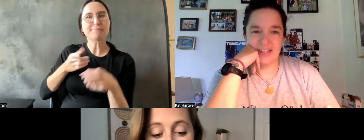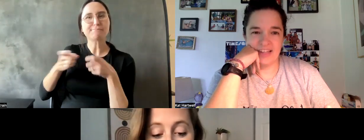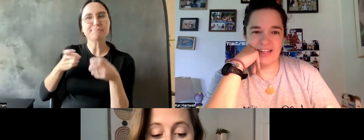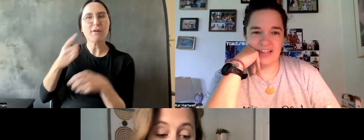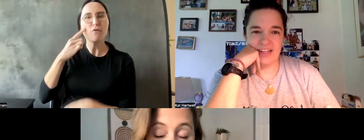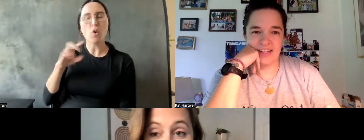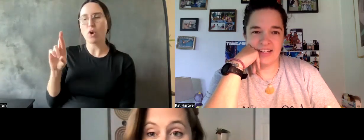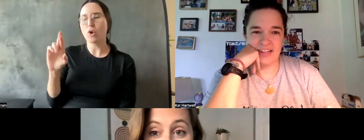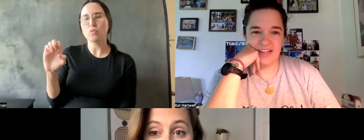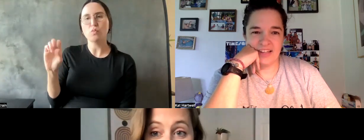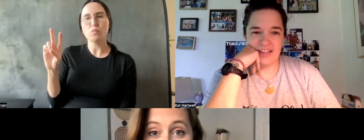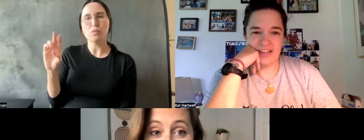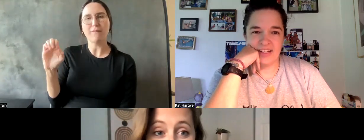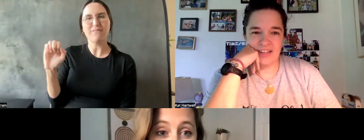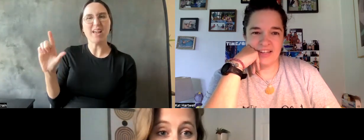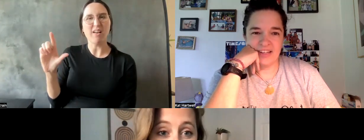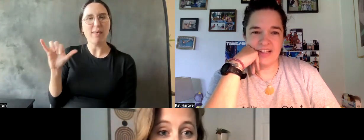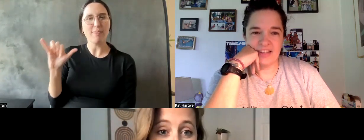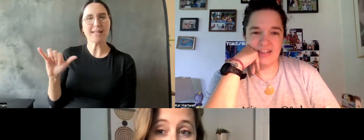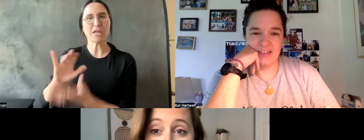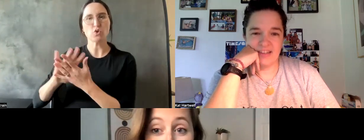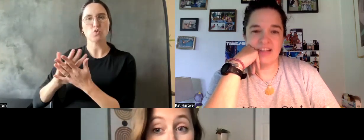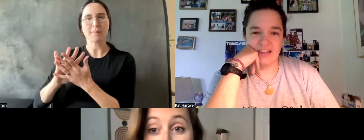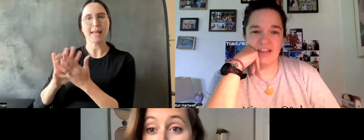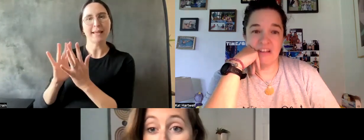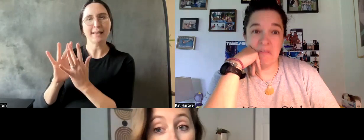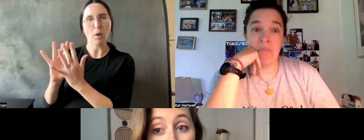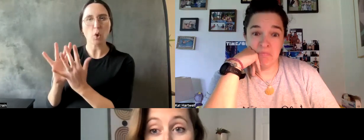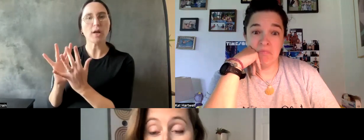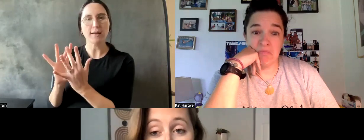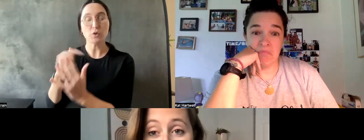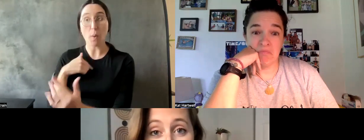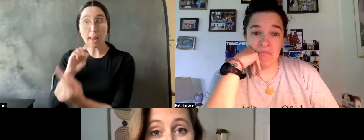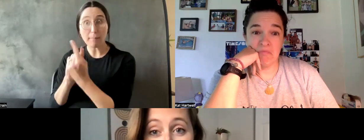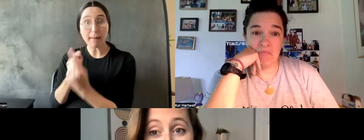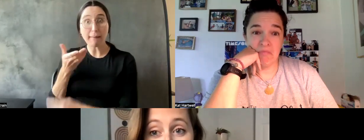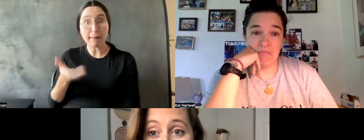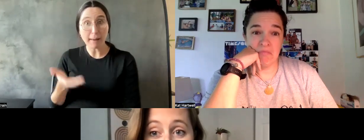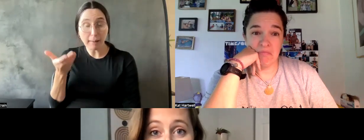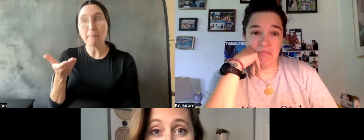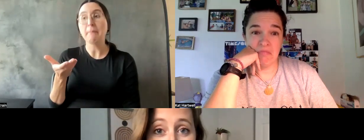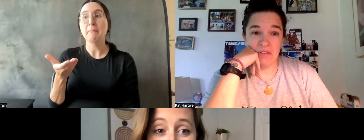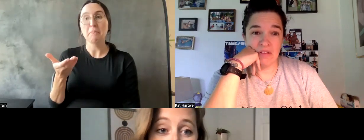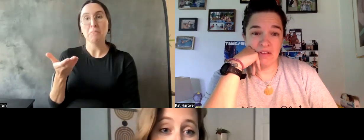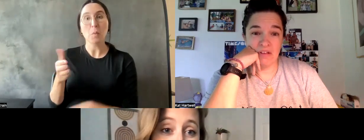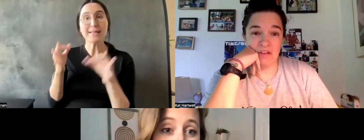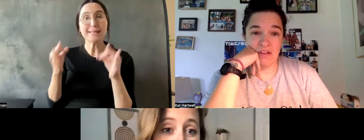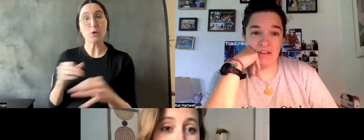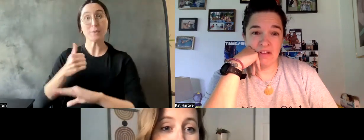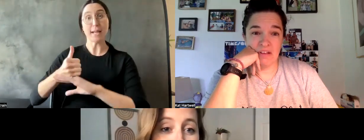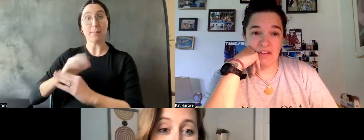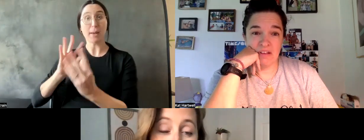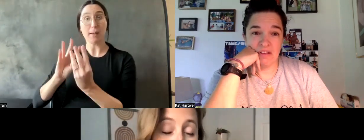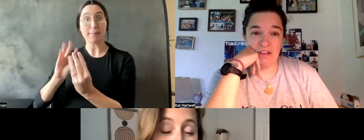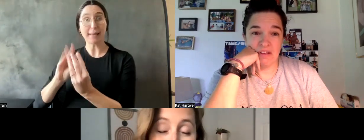and we had a meeting about a week after Ramadrama and offered me my own television show based on my podcast. So